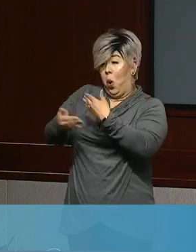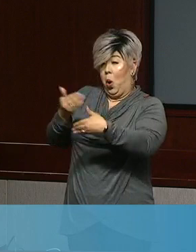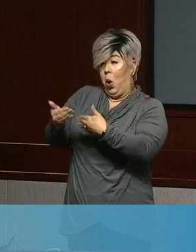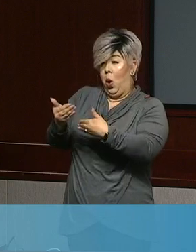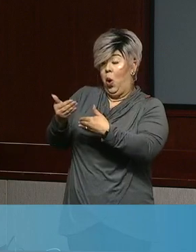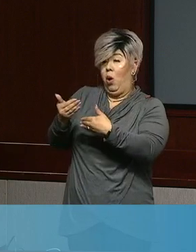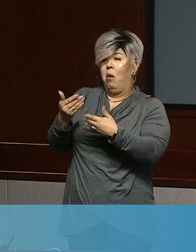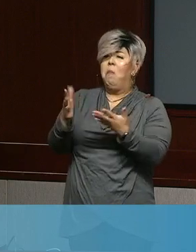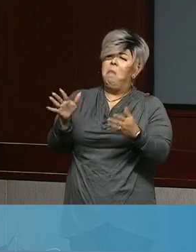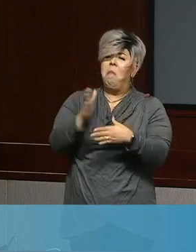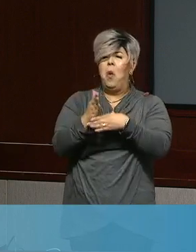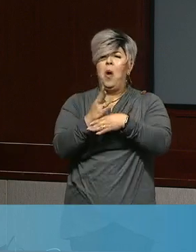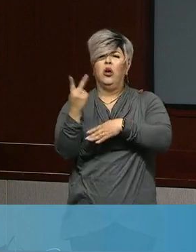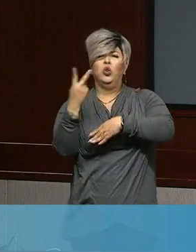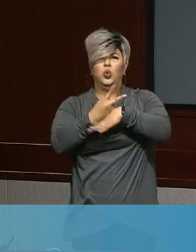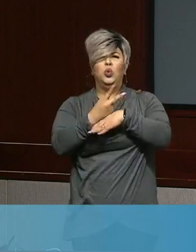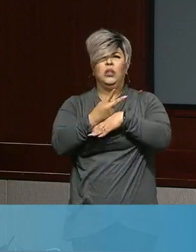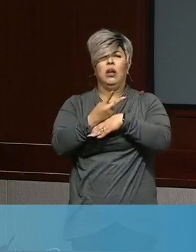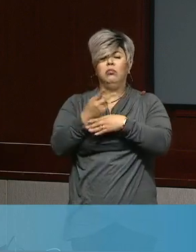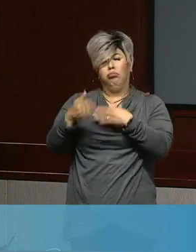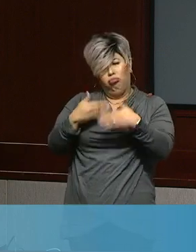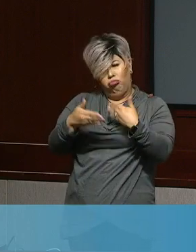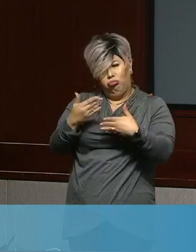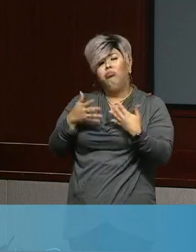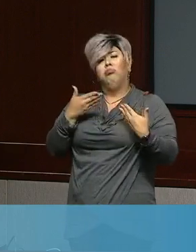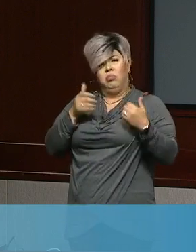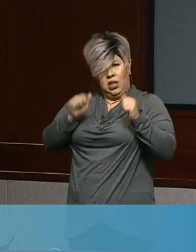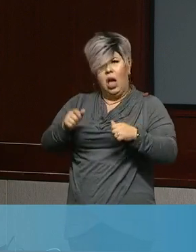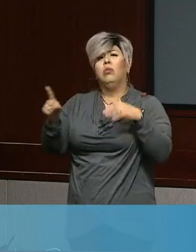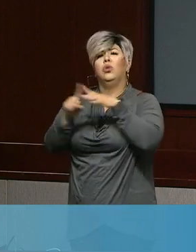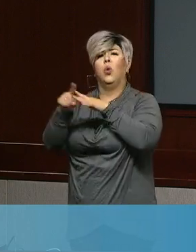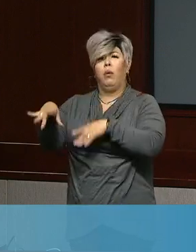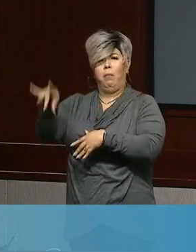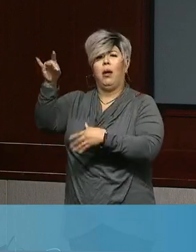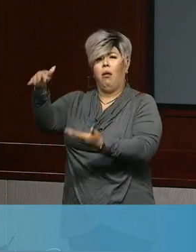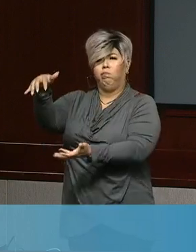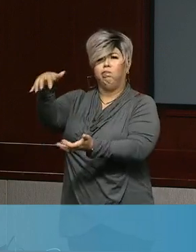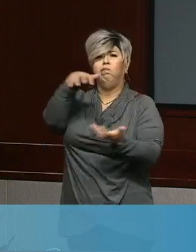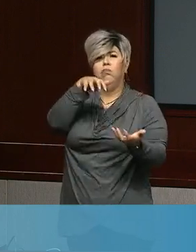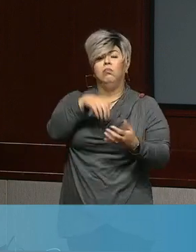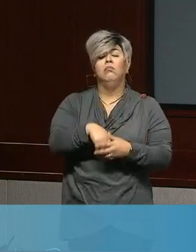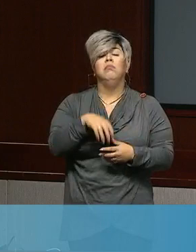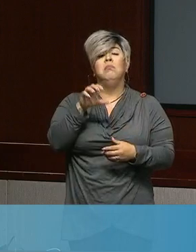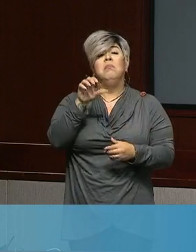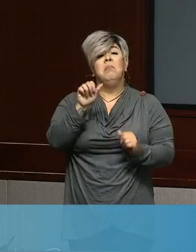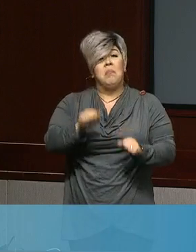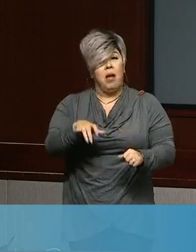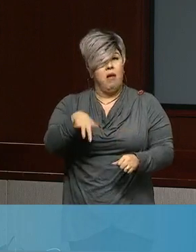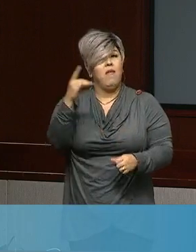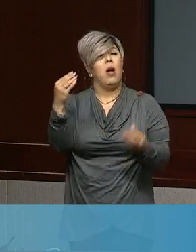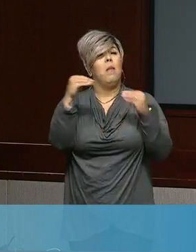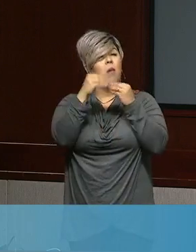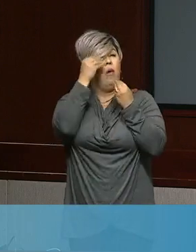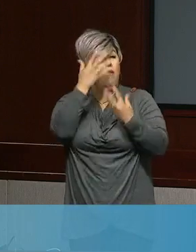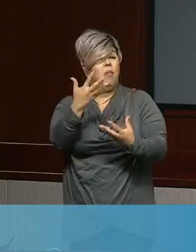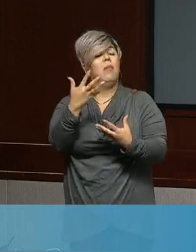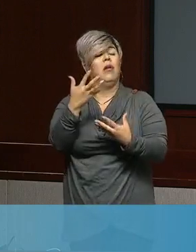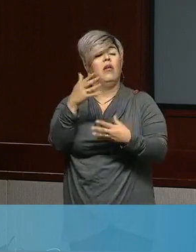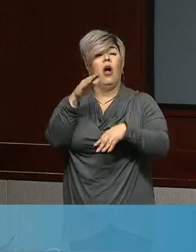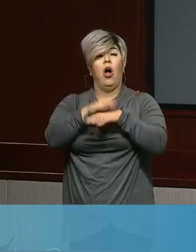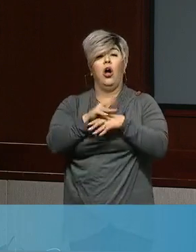days in any of our areas across the county. You can find out more information, schedule your appointment by